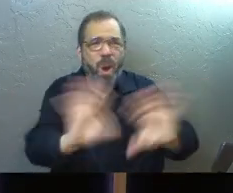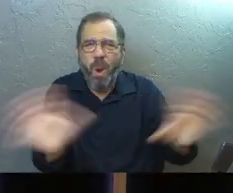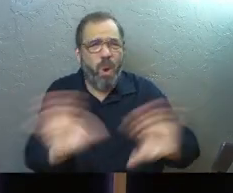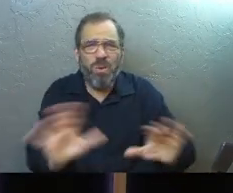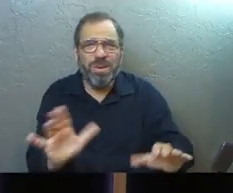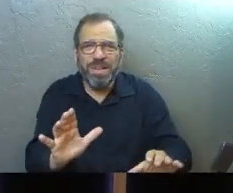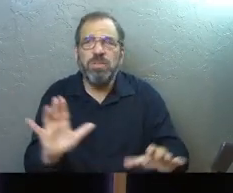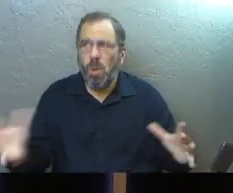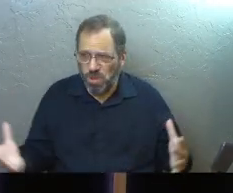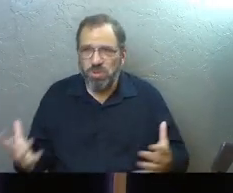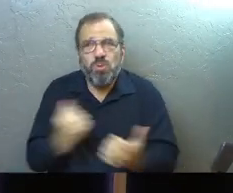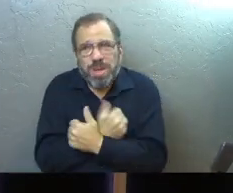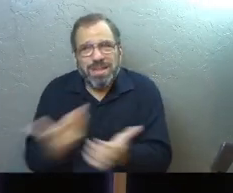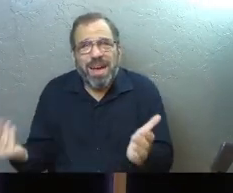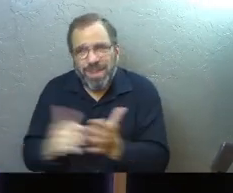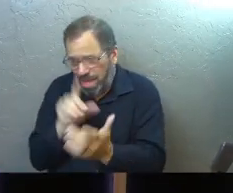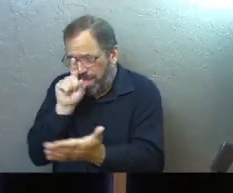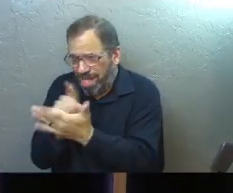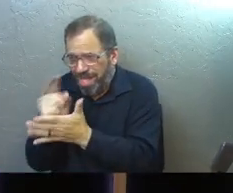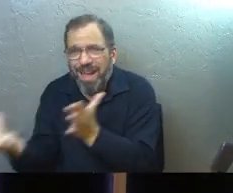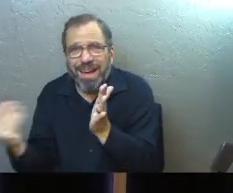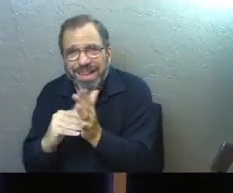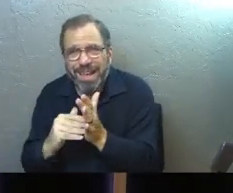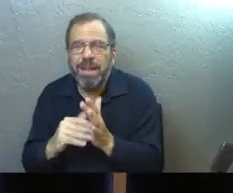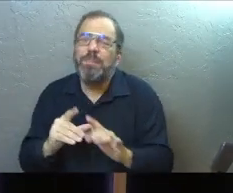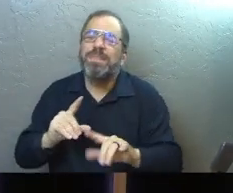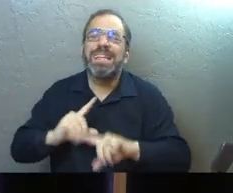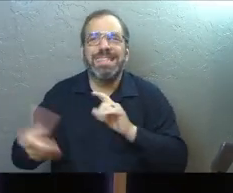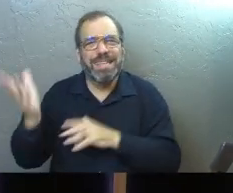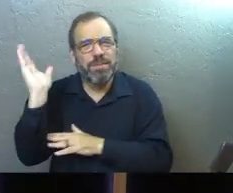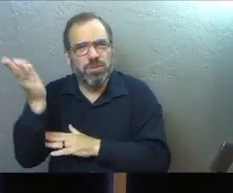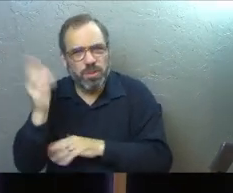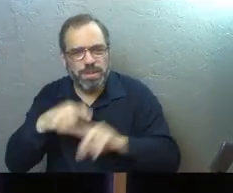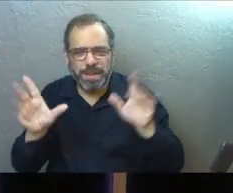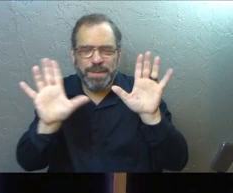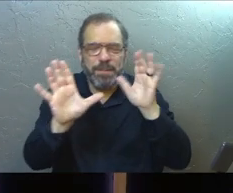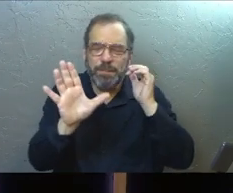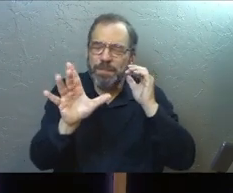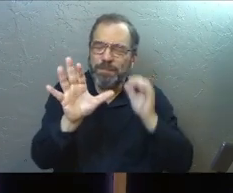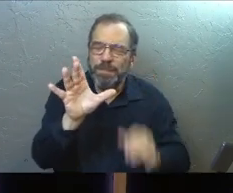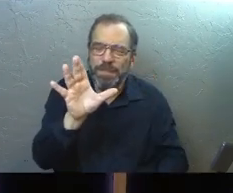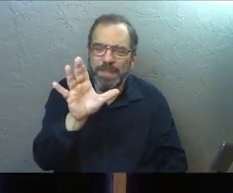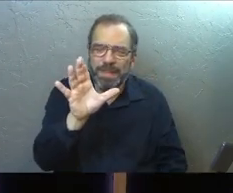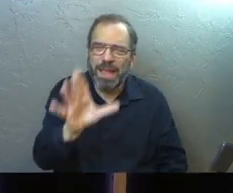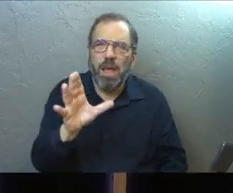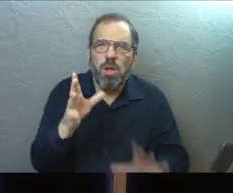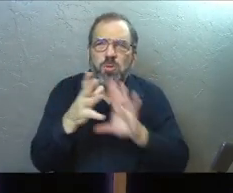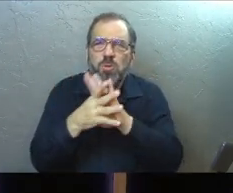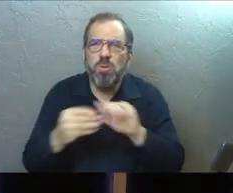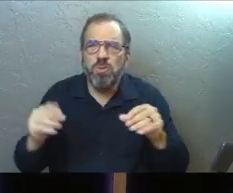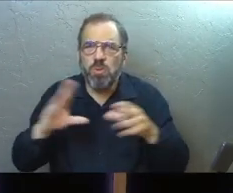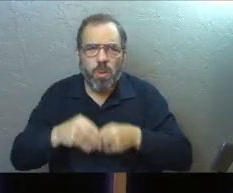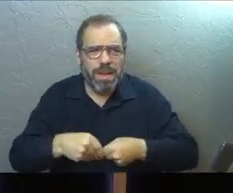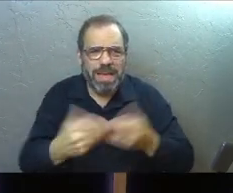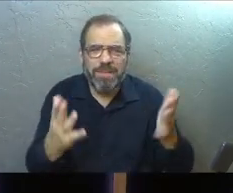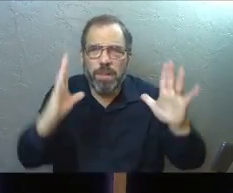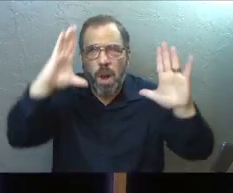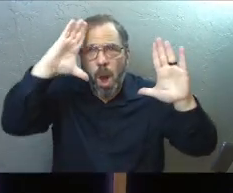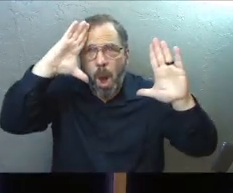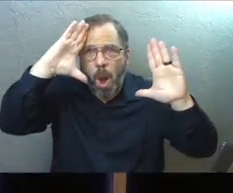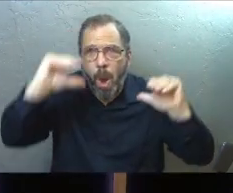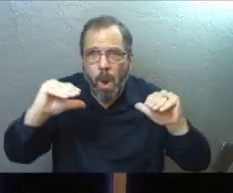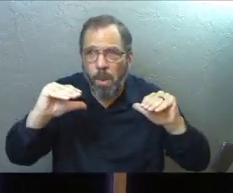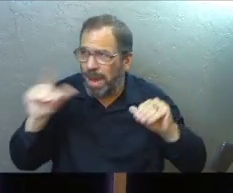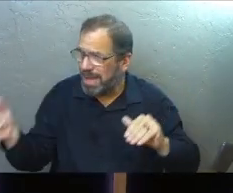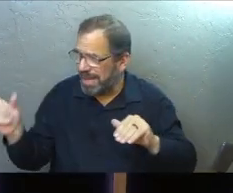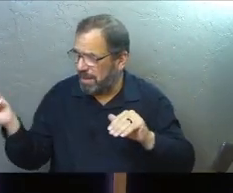you can fall back into love again. That's a whole other sermon by itself, but the story built hope. And